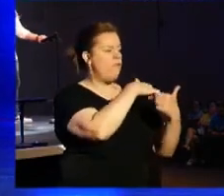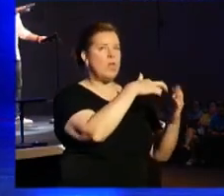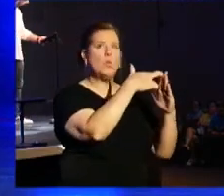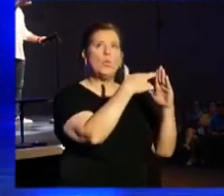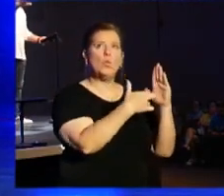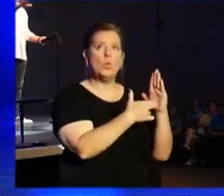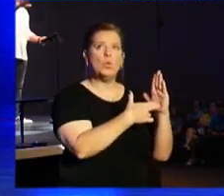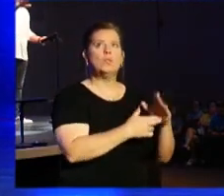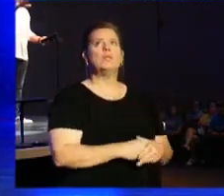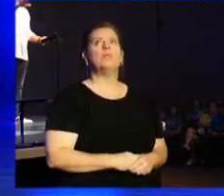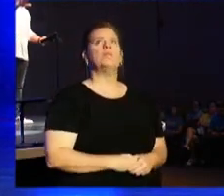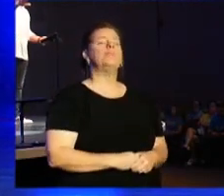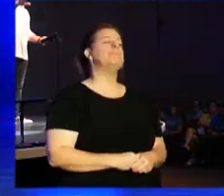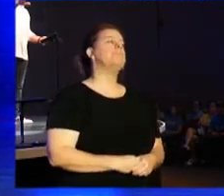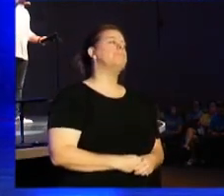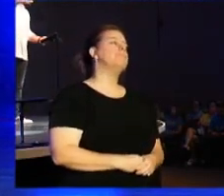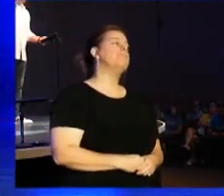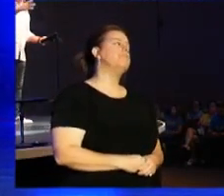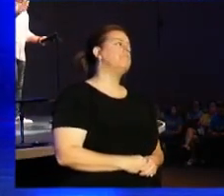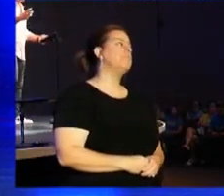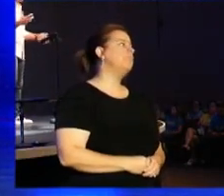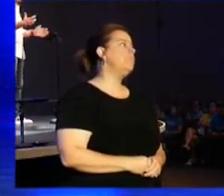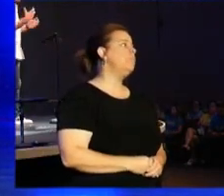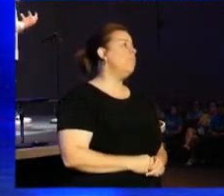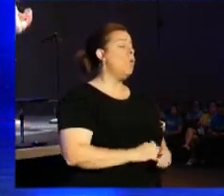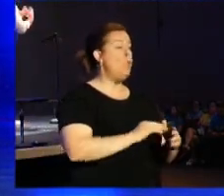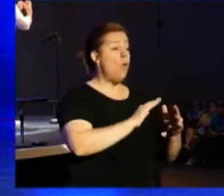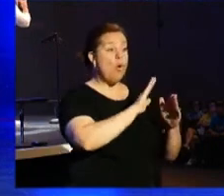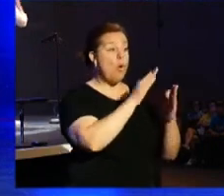once too we were that way. All of us,